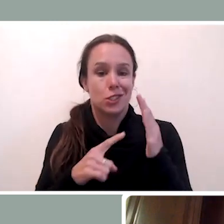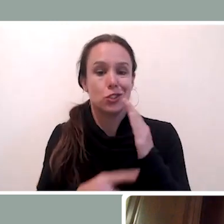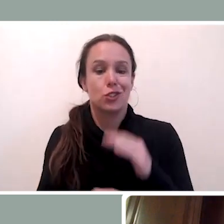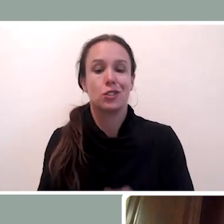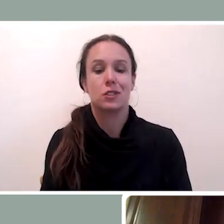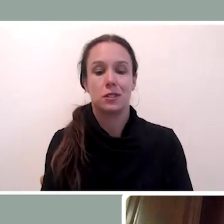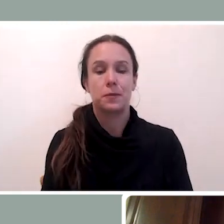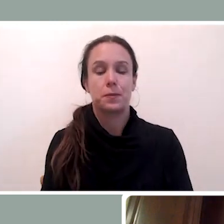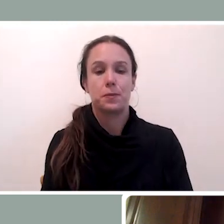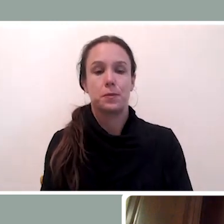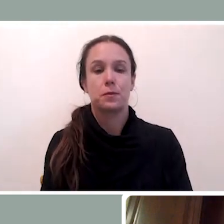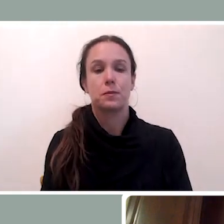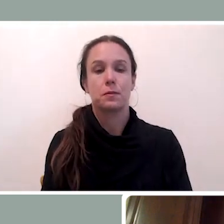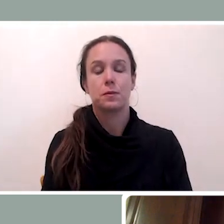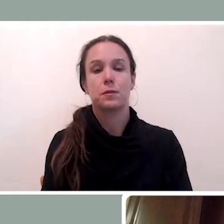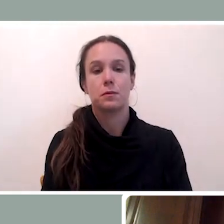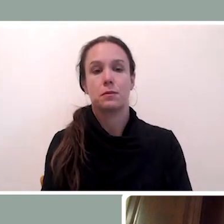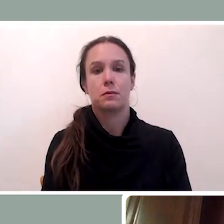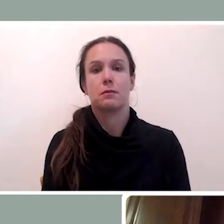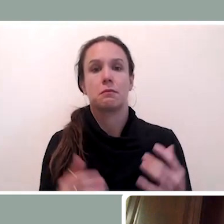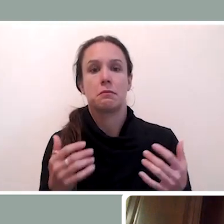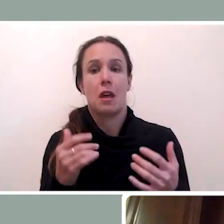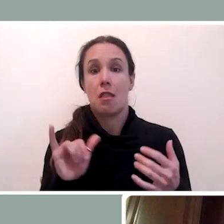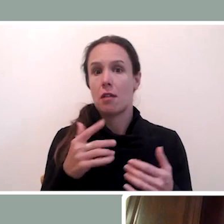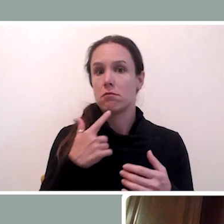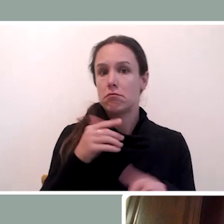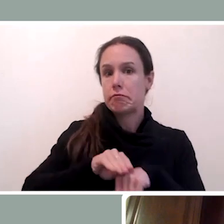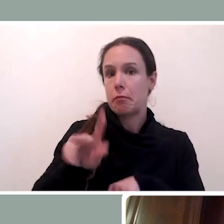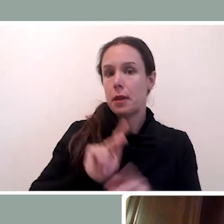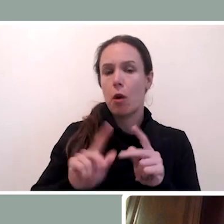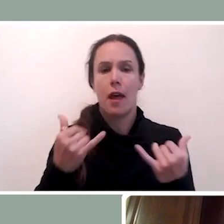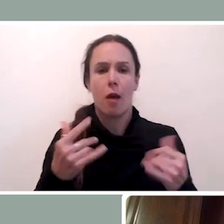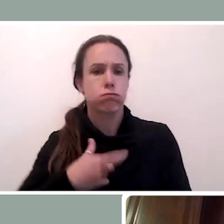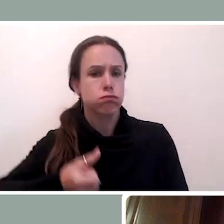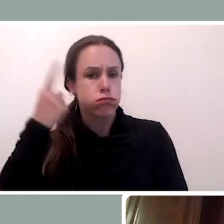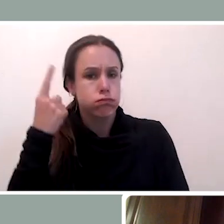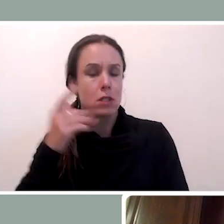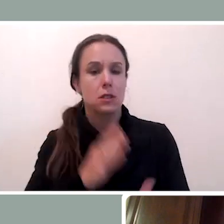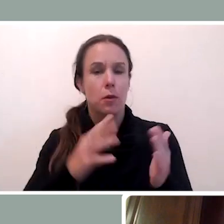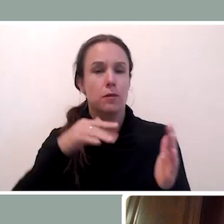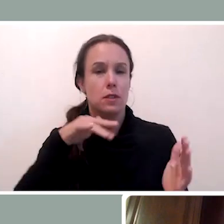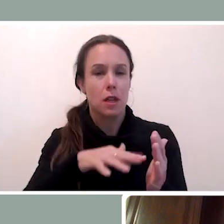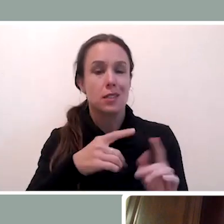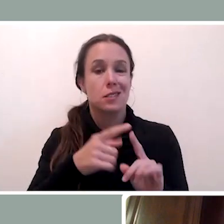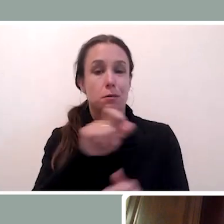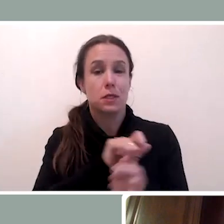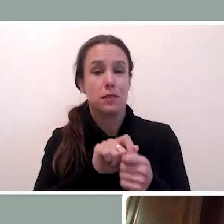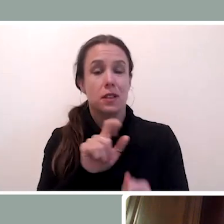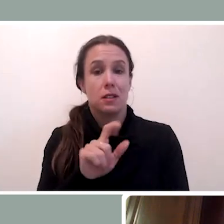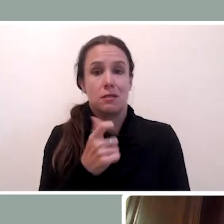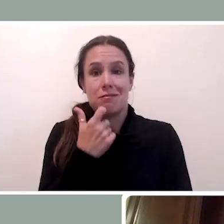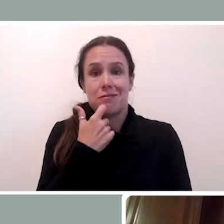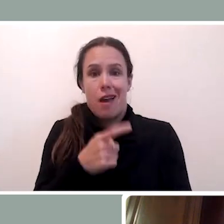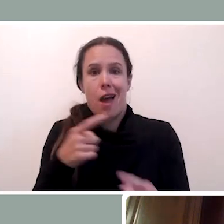to help people understand some of these studies that were presented, particularly at ASCO just a couple months